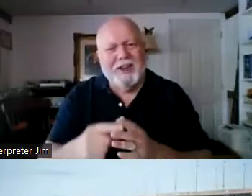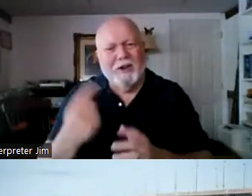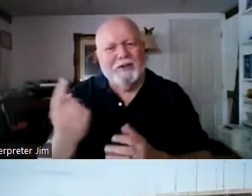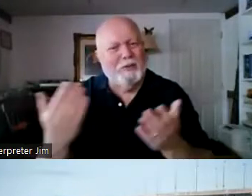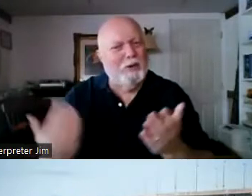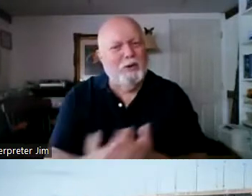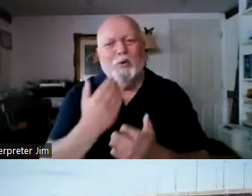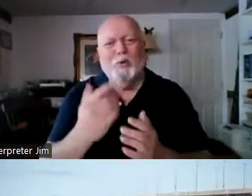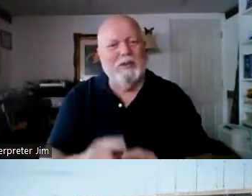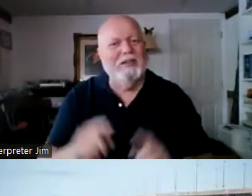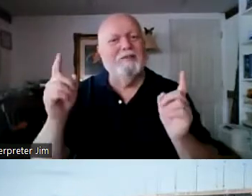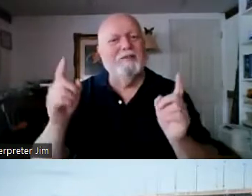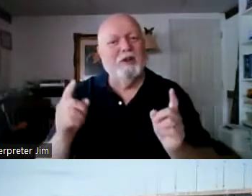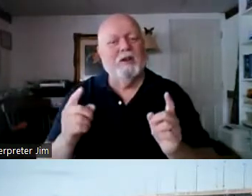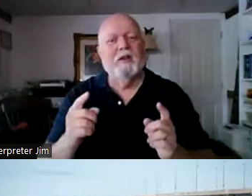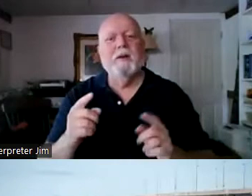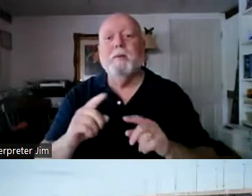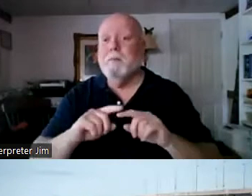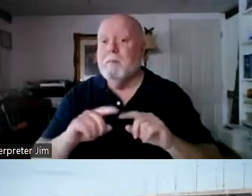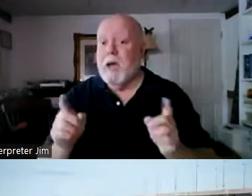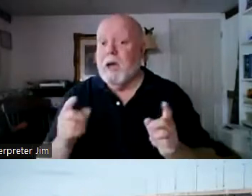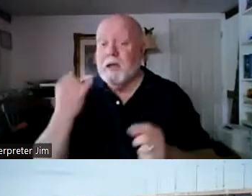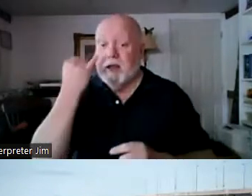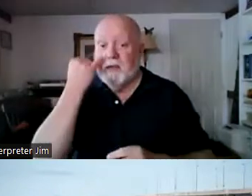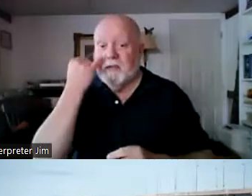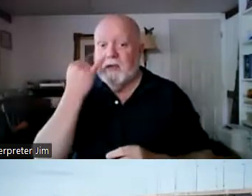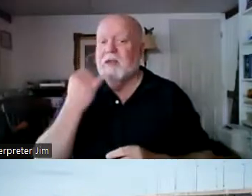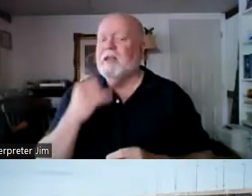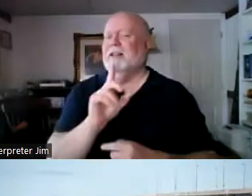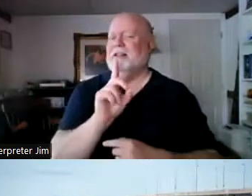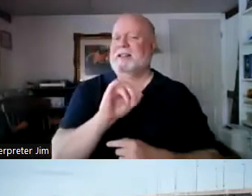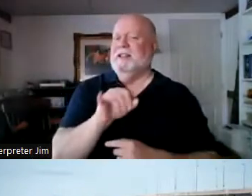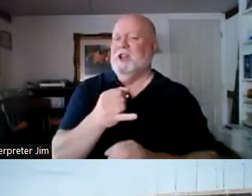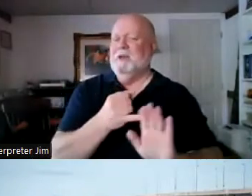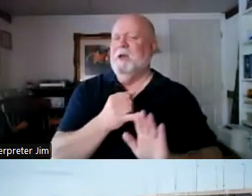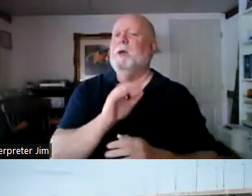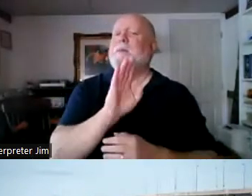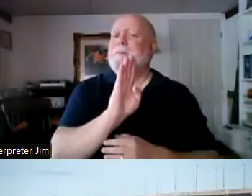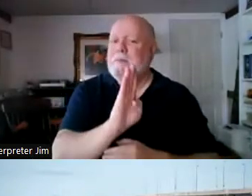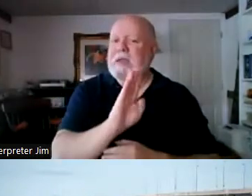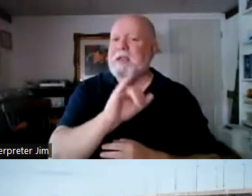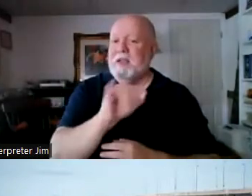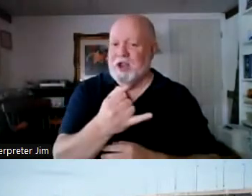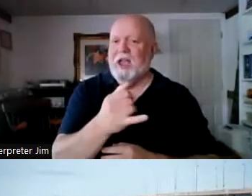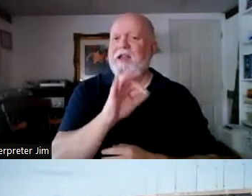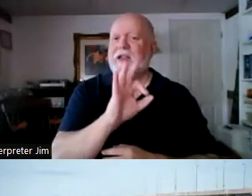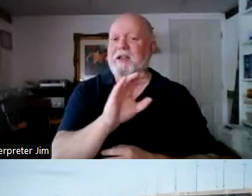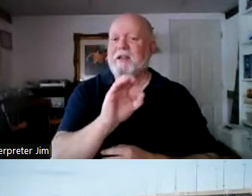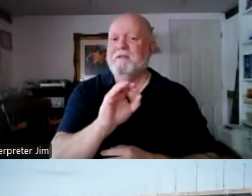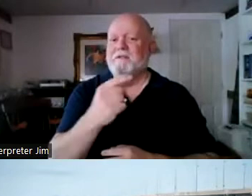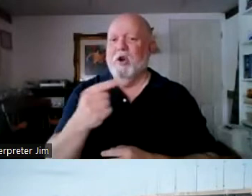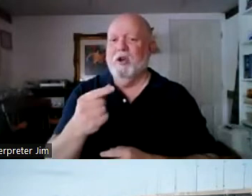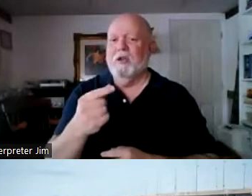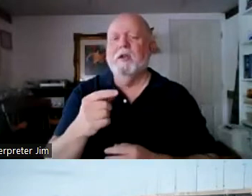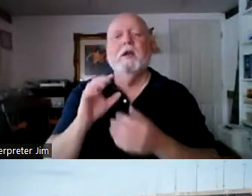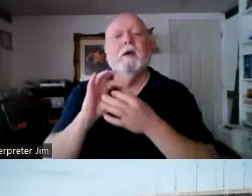I think when you link, well, BJ Fogg's work has demonstrated that when you link something that you already do, I make coffee every